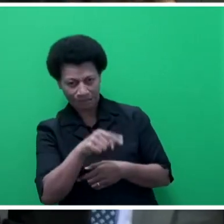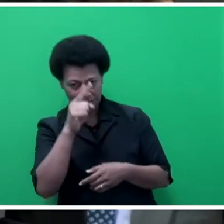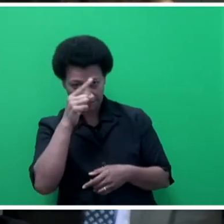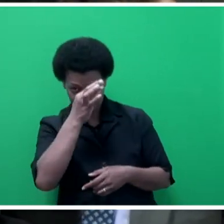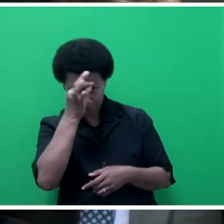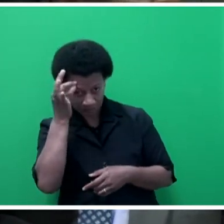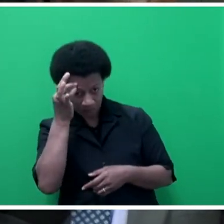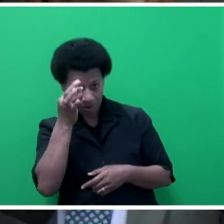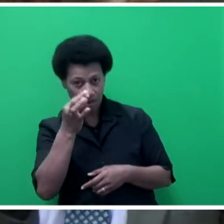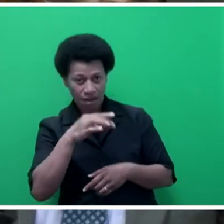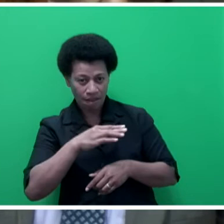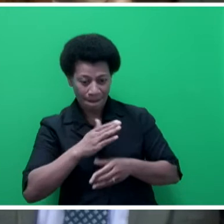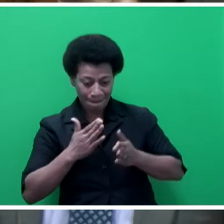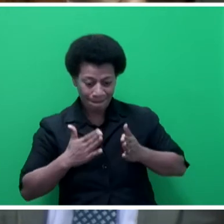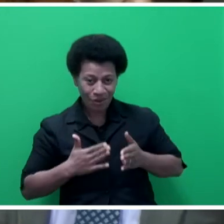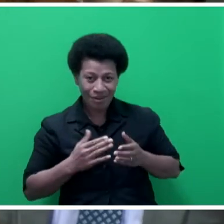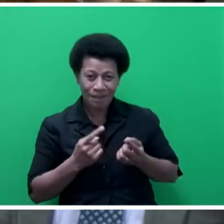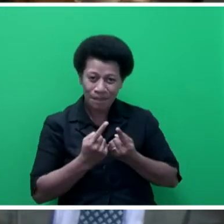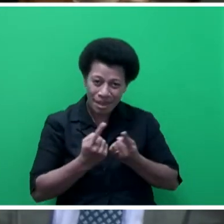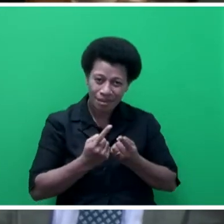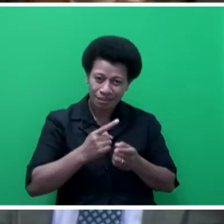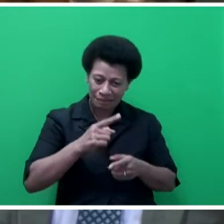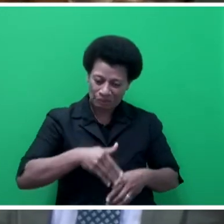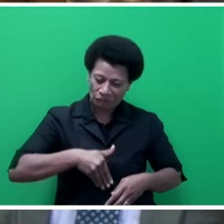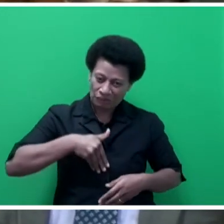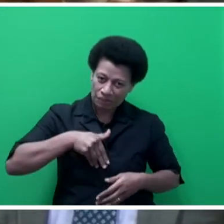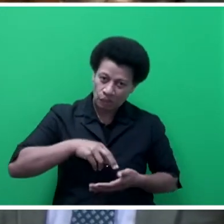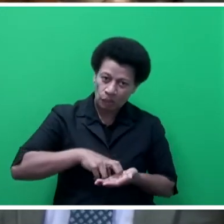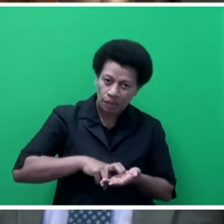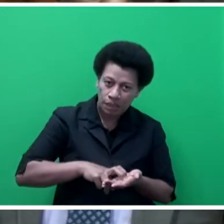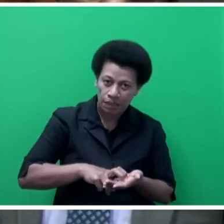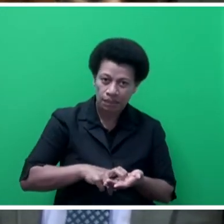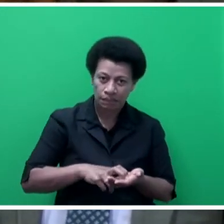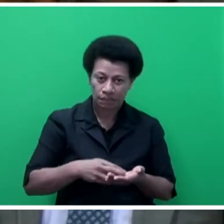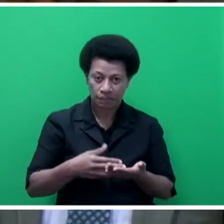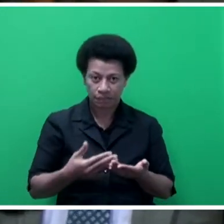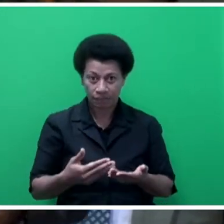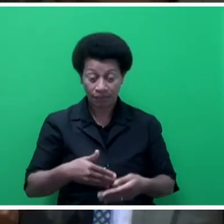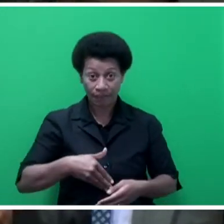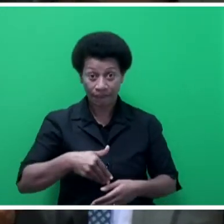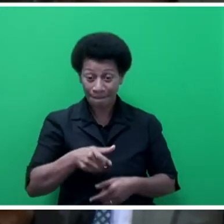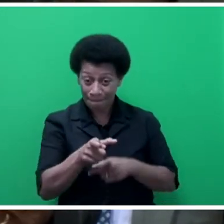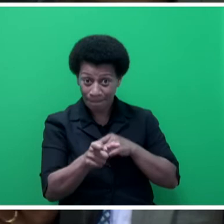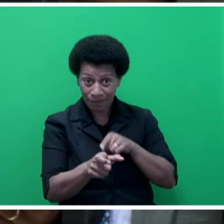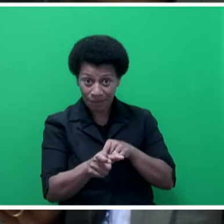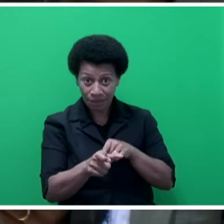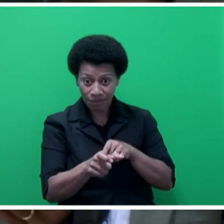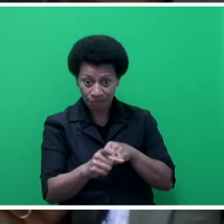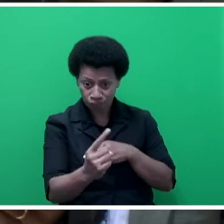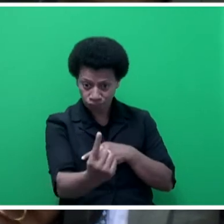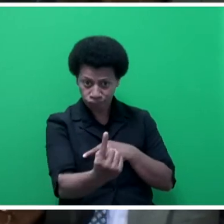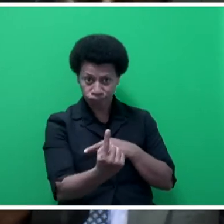headache. And they were also having line lists. So when a person actually came with these symptoms,